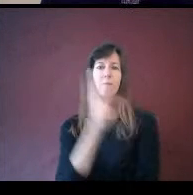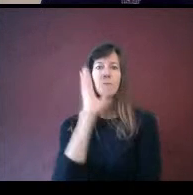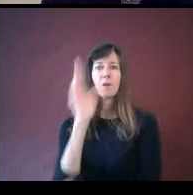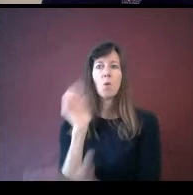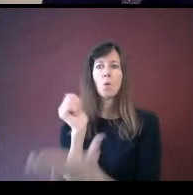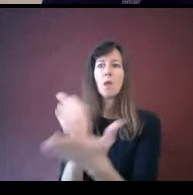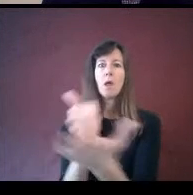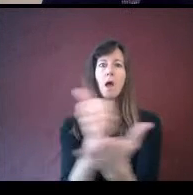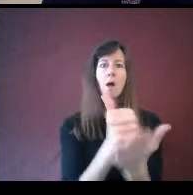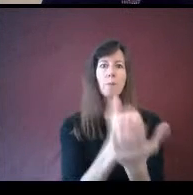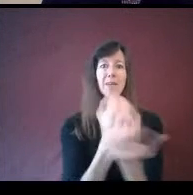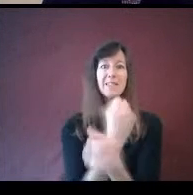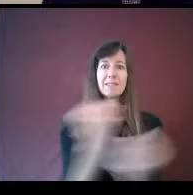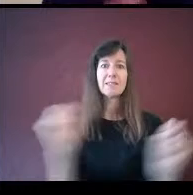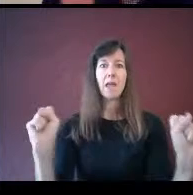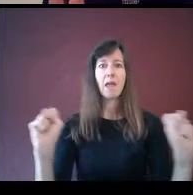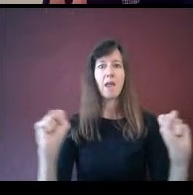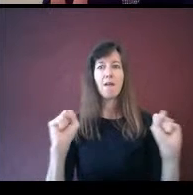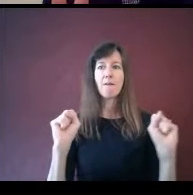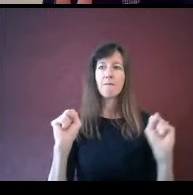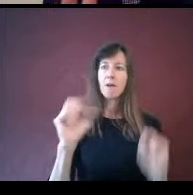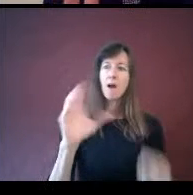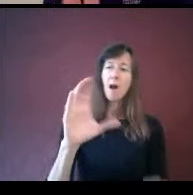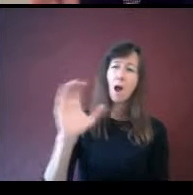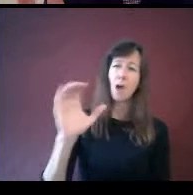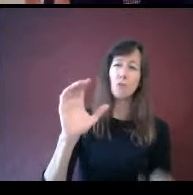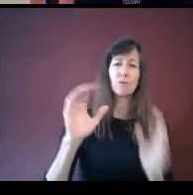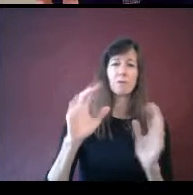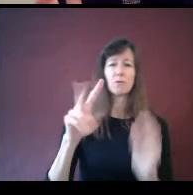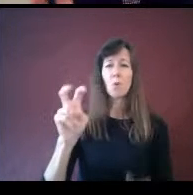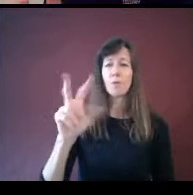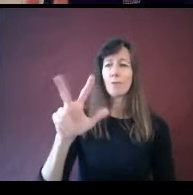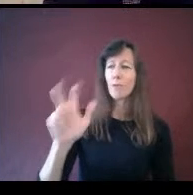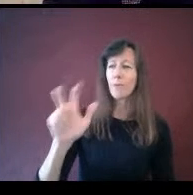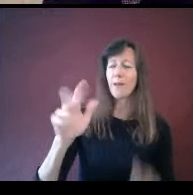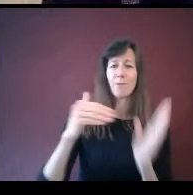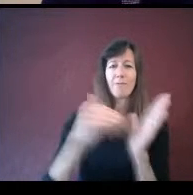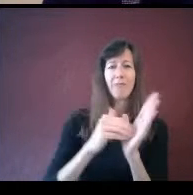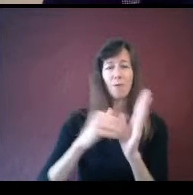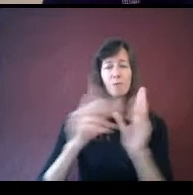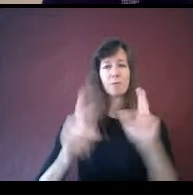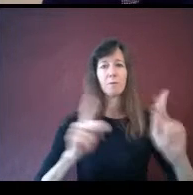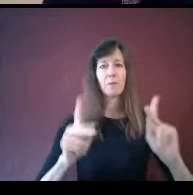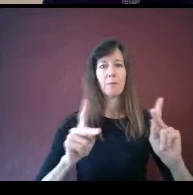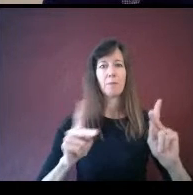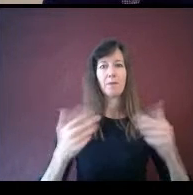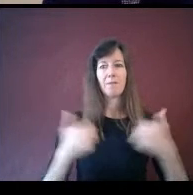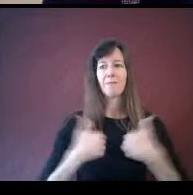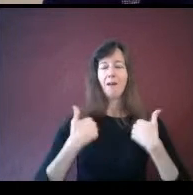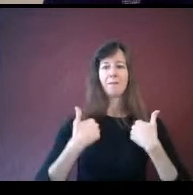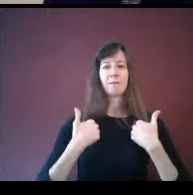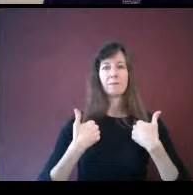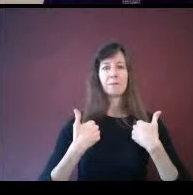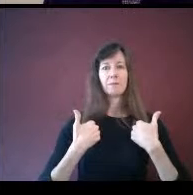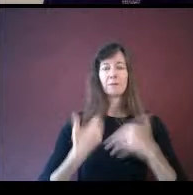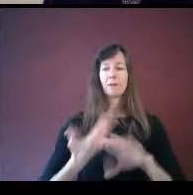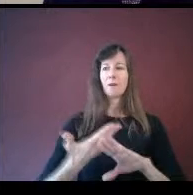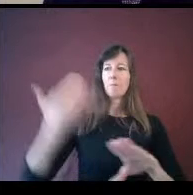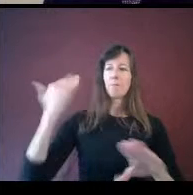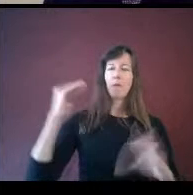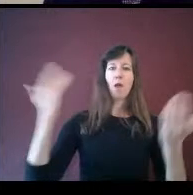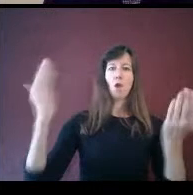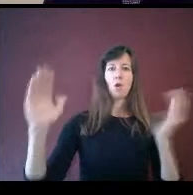even millions of lives, going from a previous record of 4 years, the best ever to design